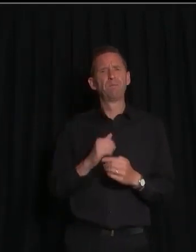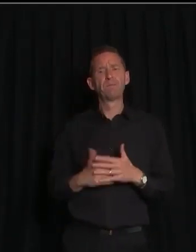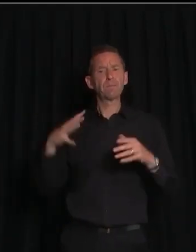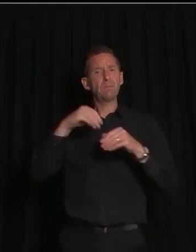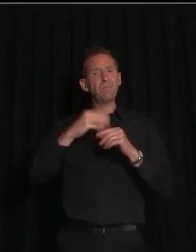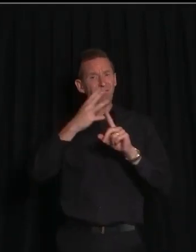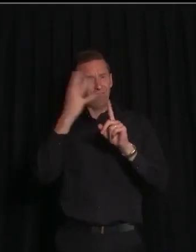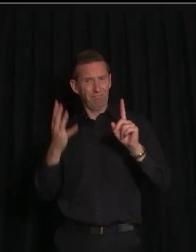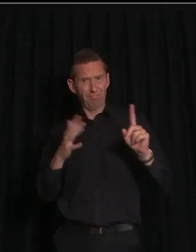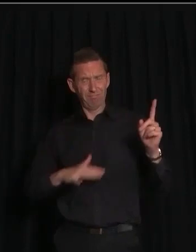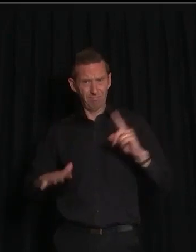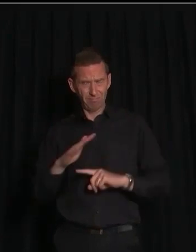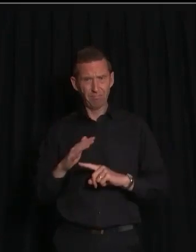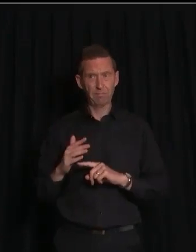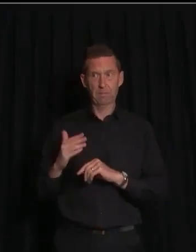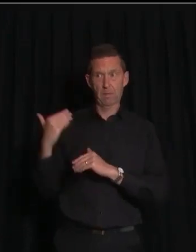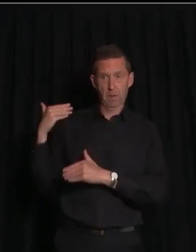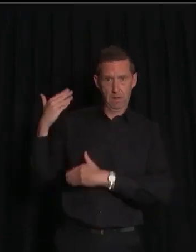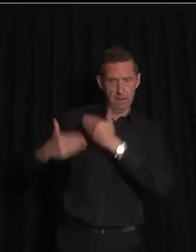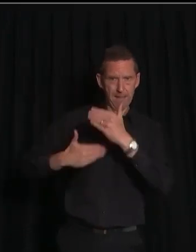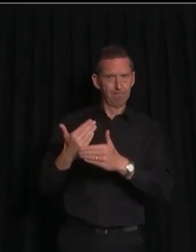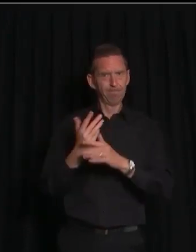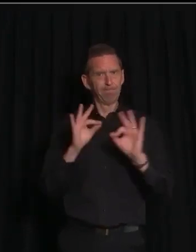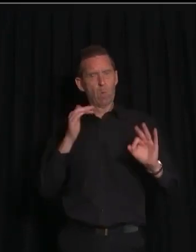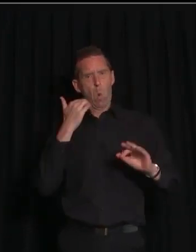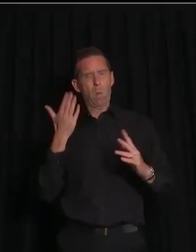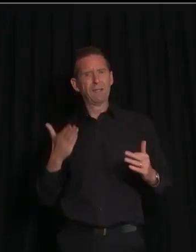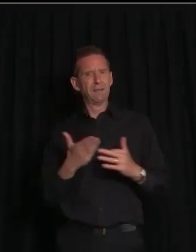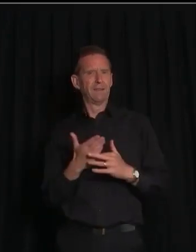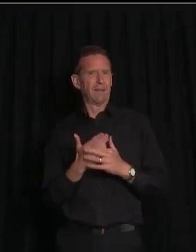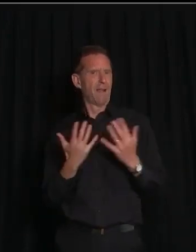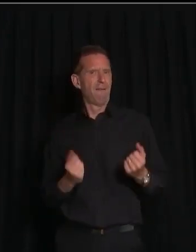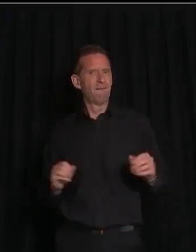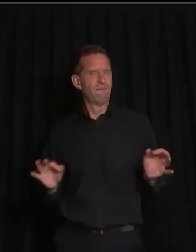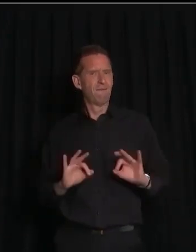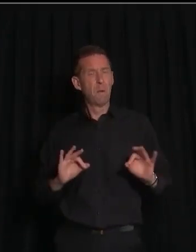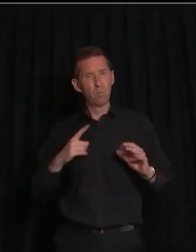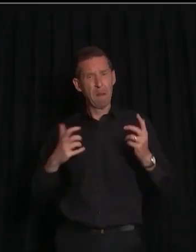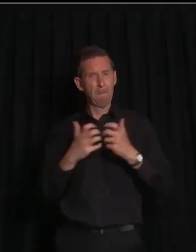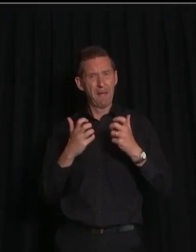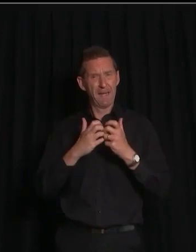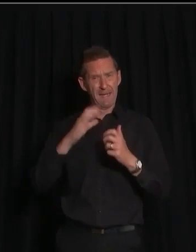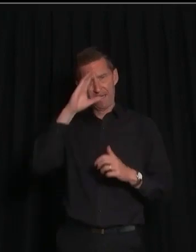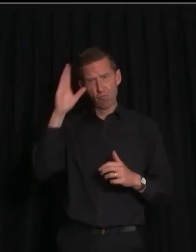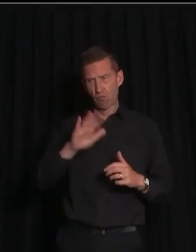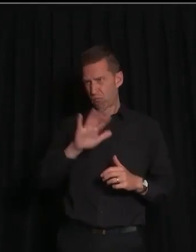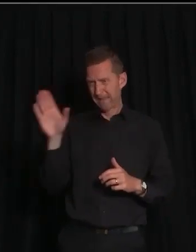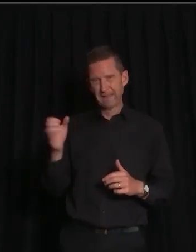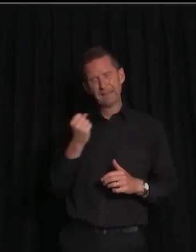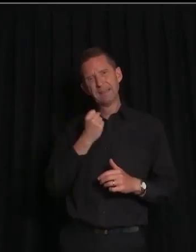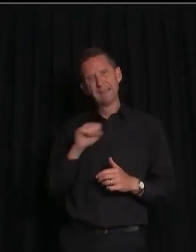LGBTIQA spaces historically haven't been accessible because many countries are still, it's